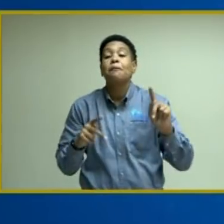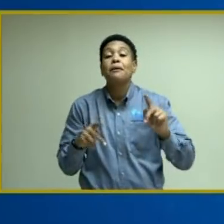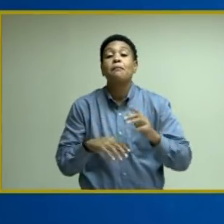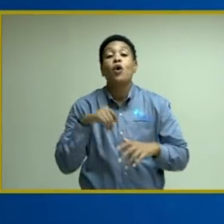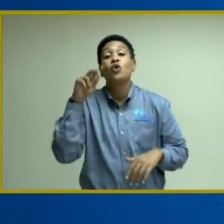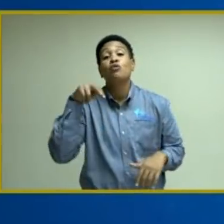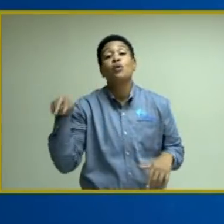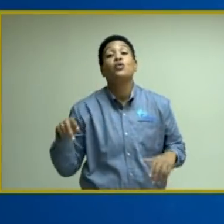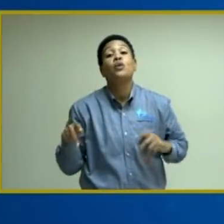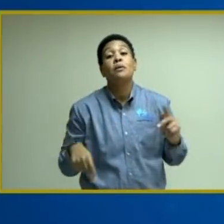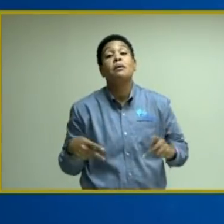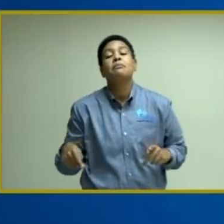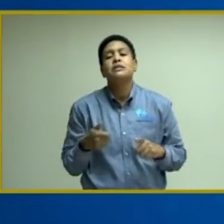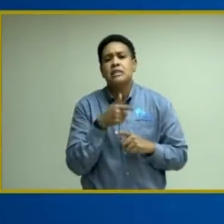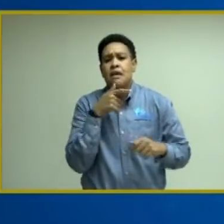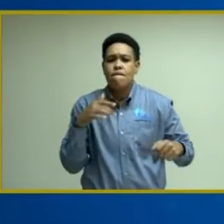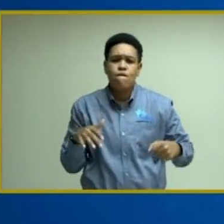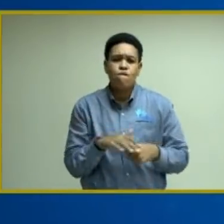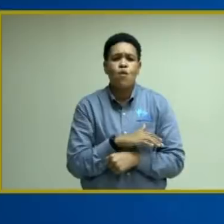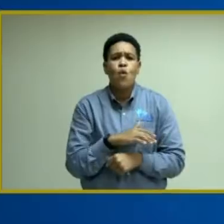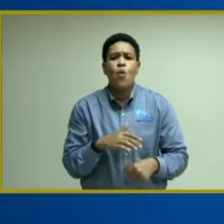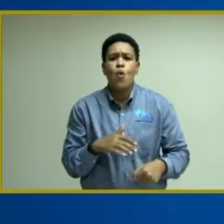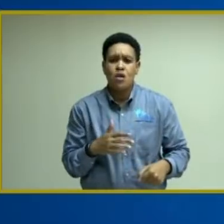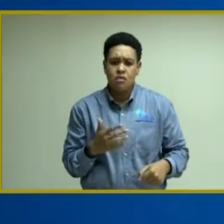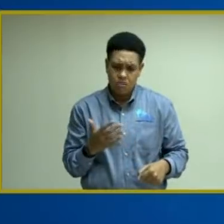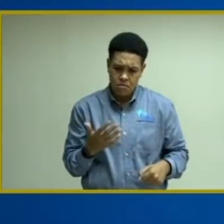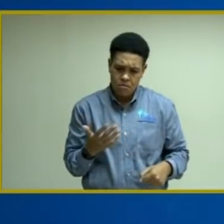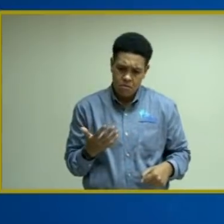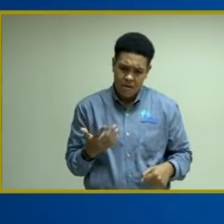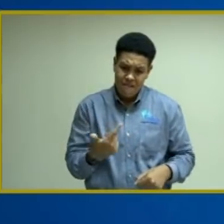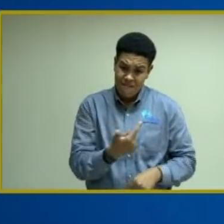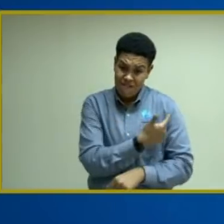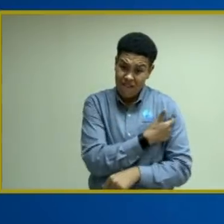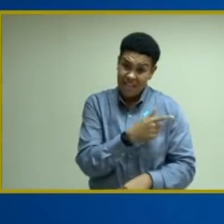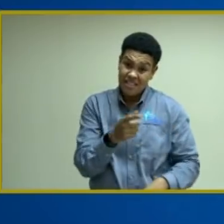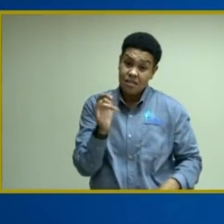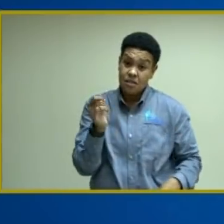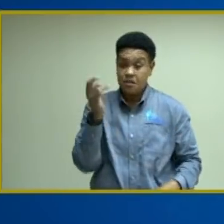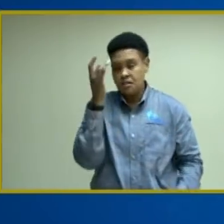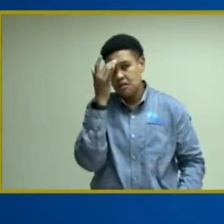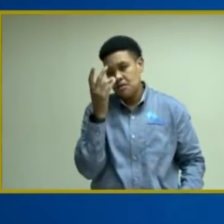22 that were critically ill that were fully vaccinated.